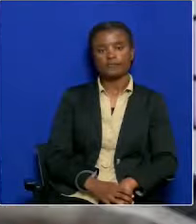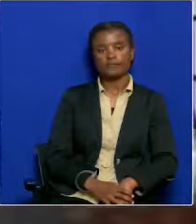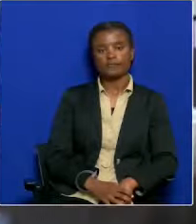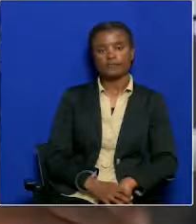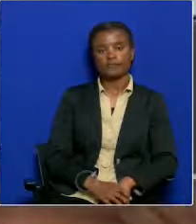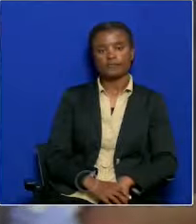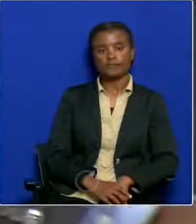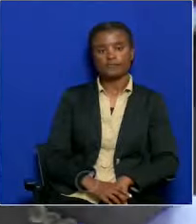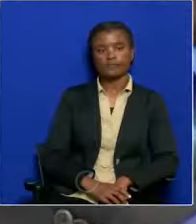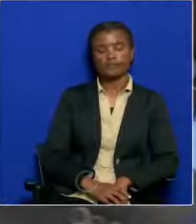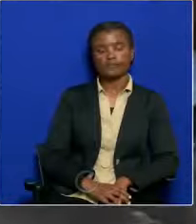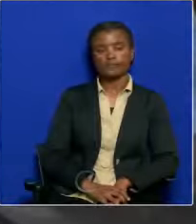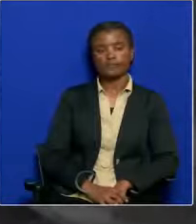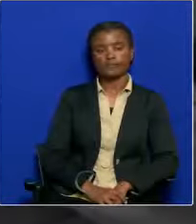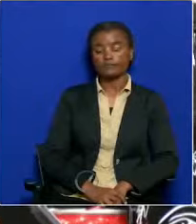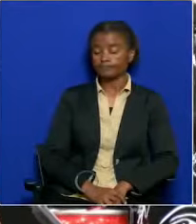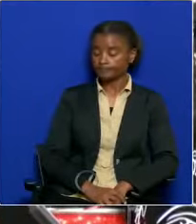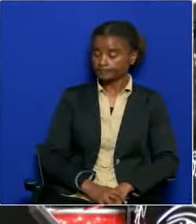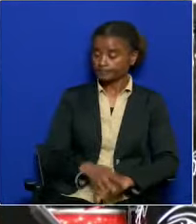File 4. Yes.